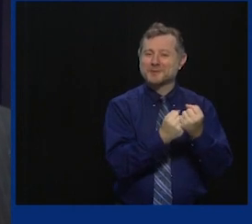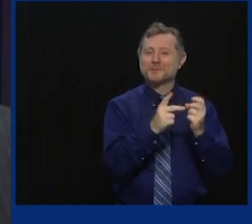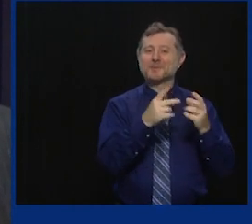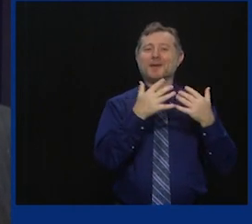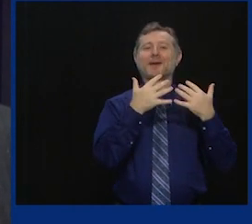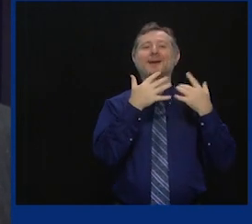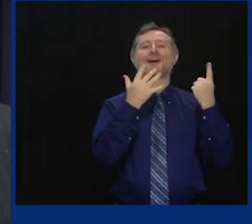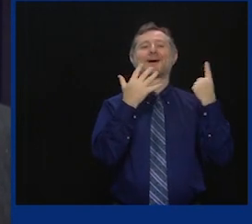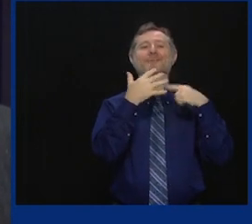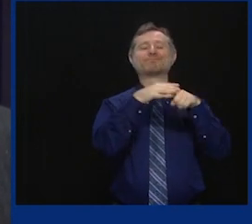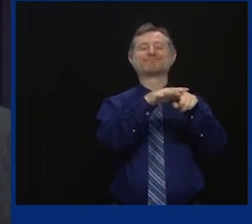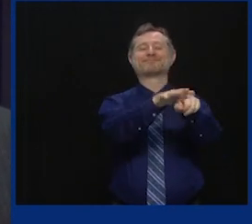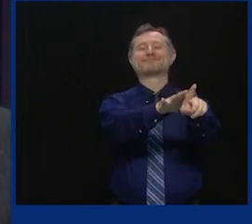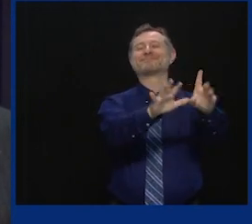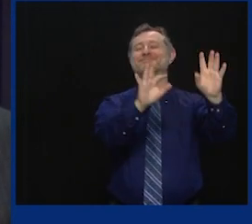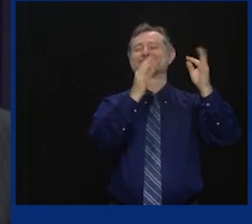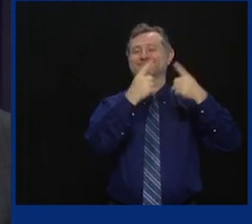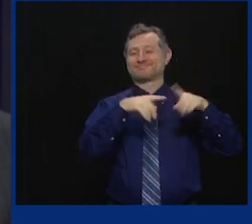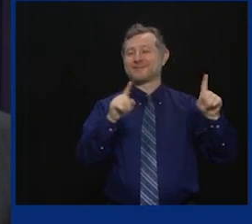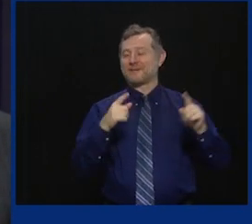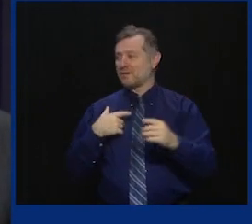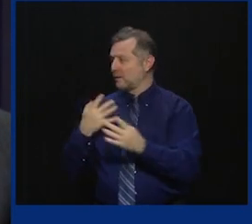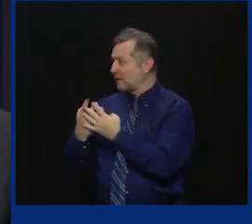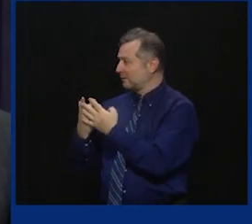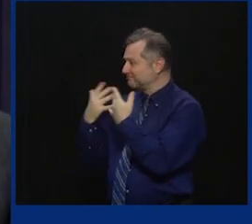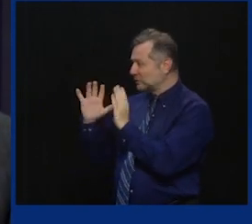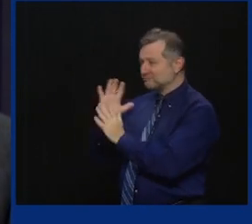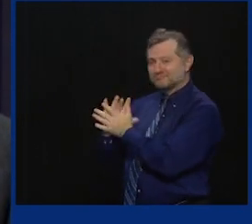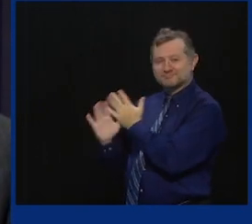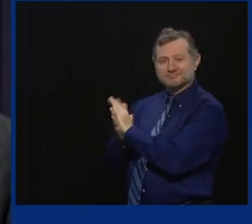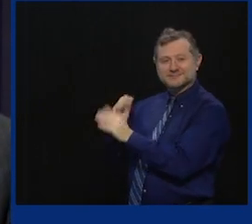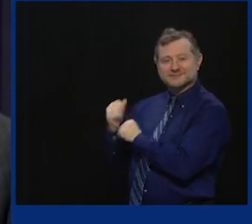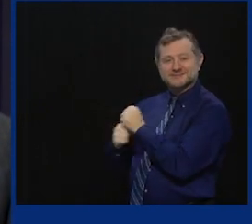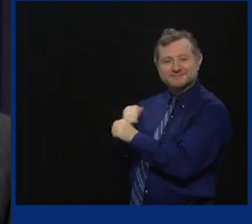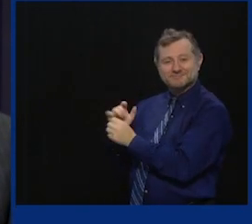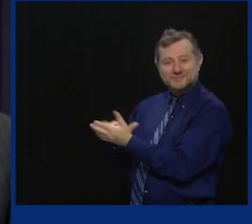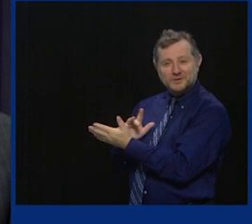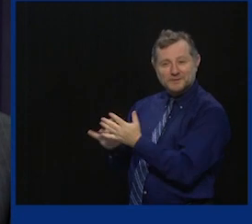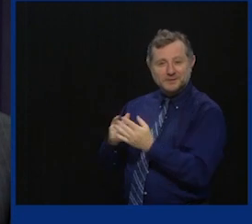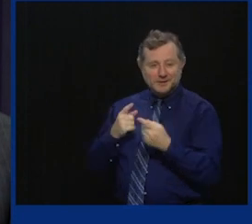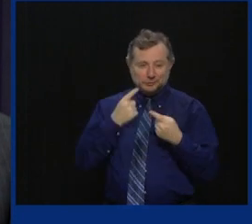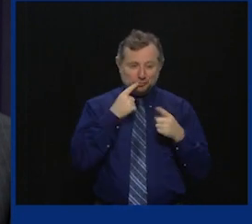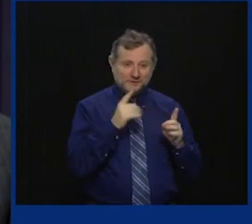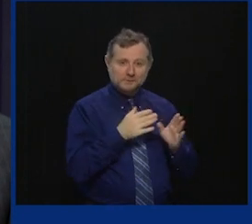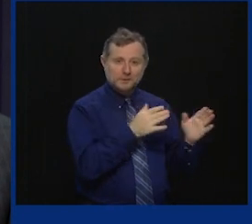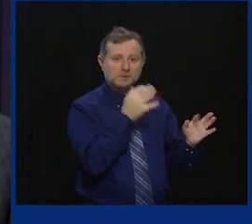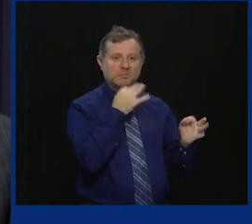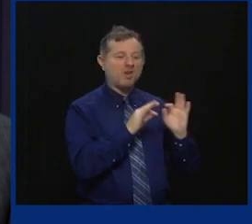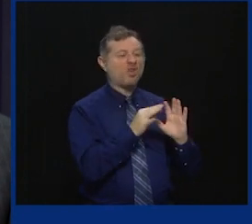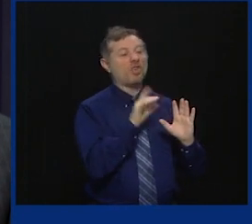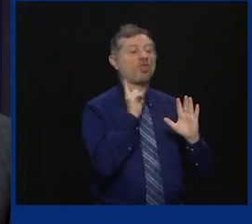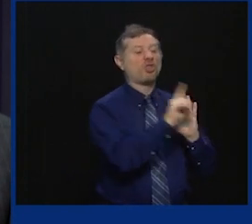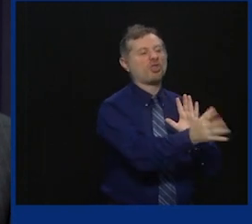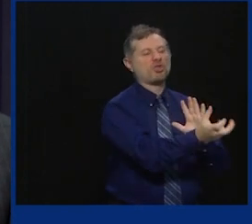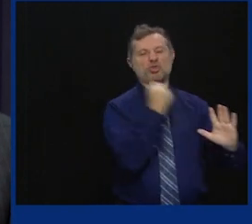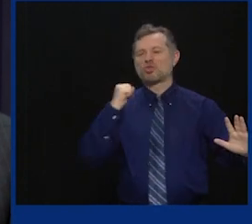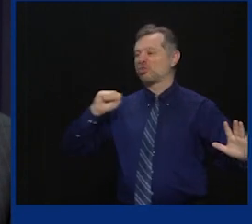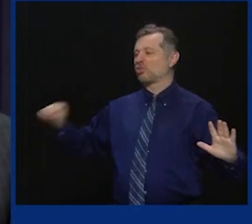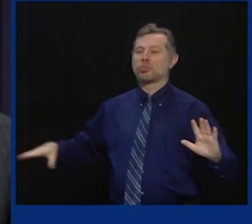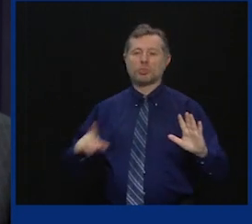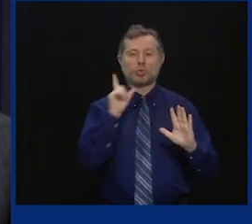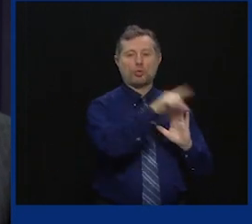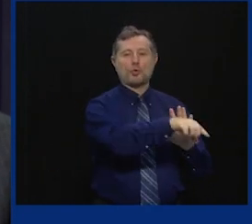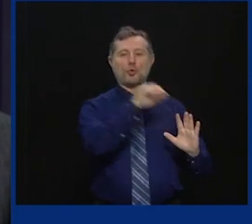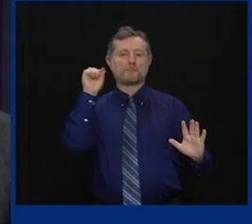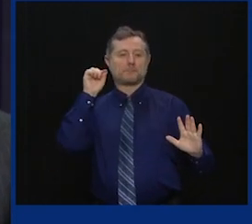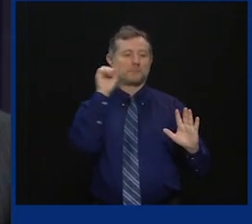they have paid their debts, will be successful and not be yo-yoed through our criminal justice system. And as both Donna and Emily said,